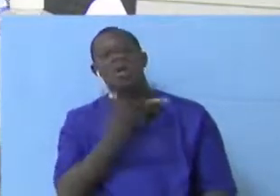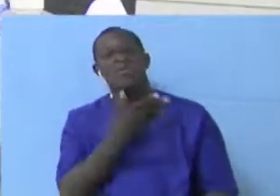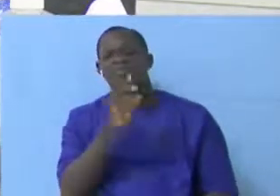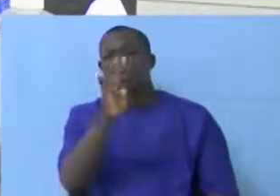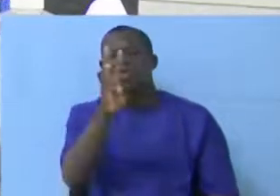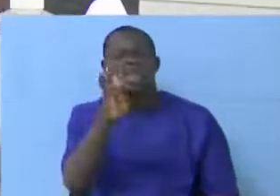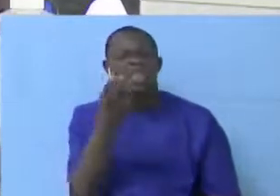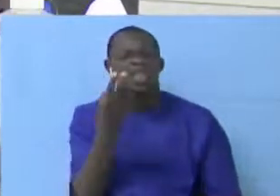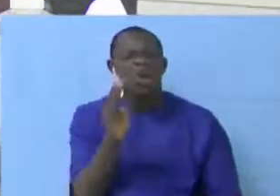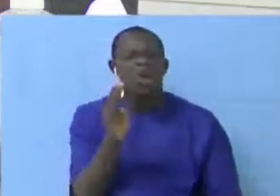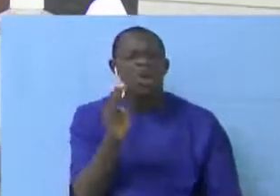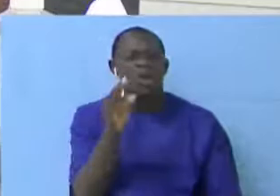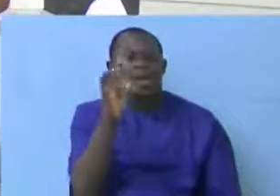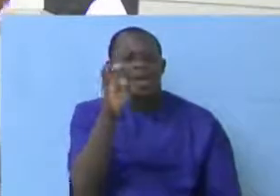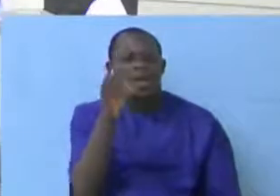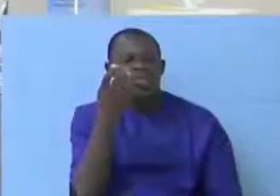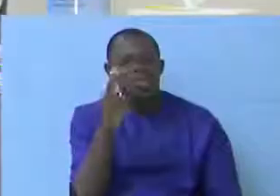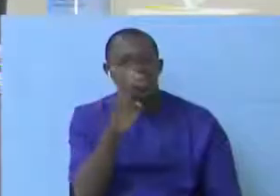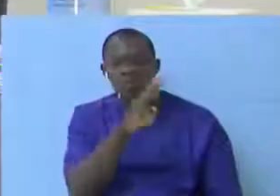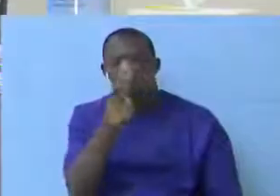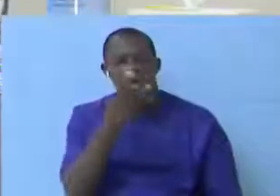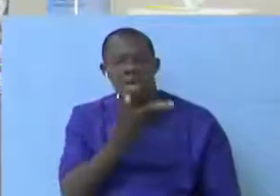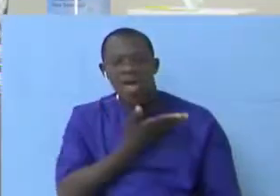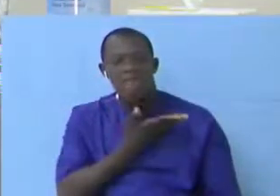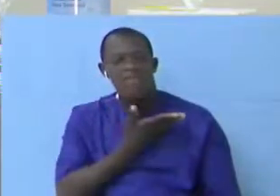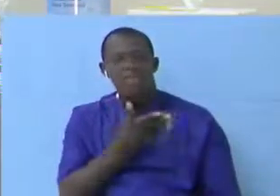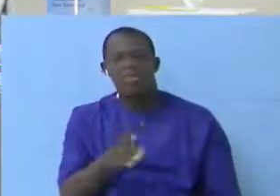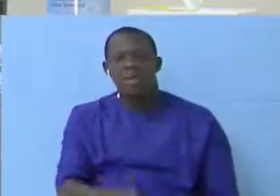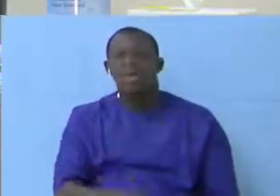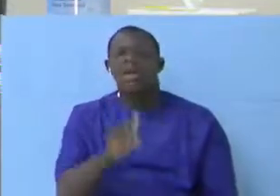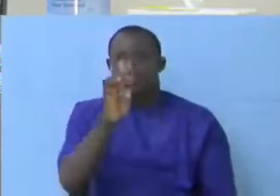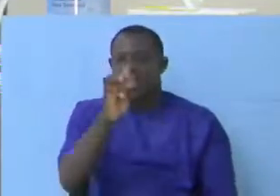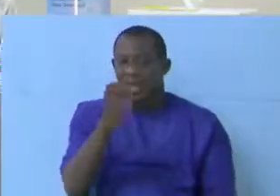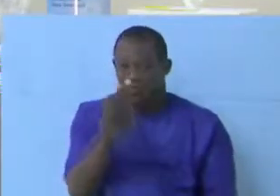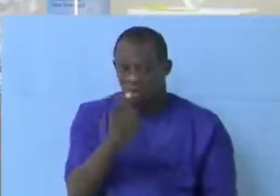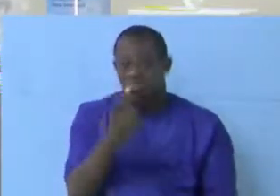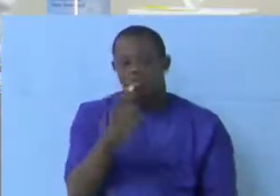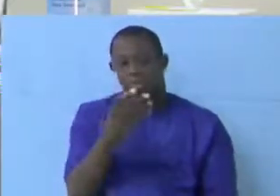On the 1st of January.